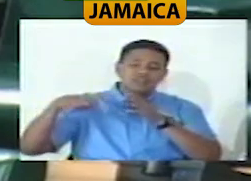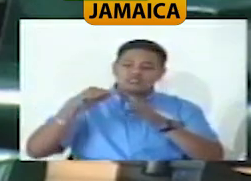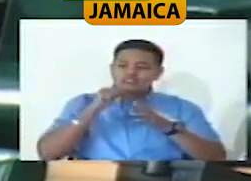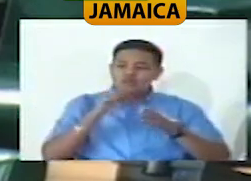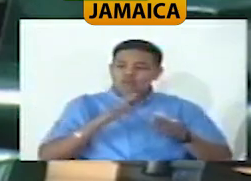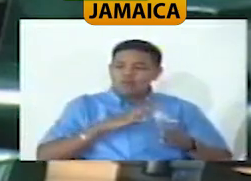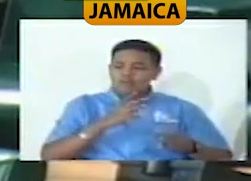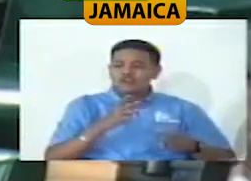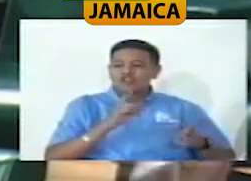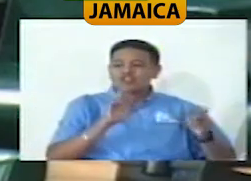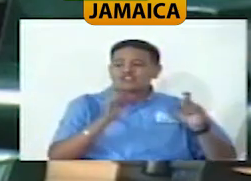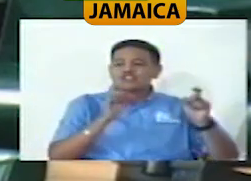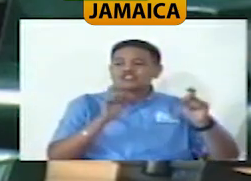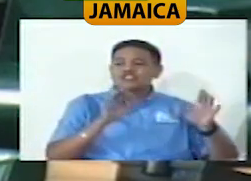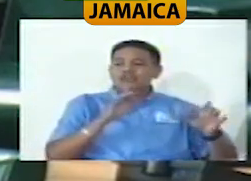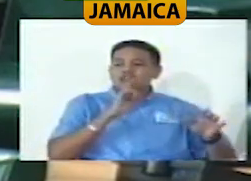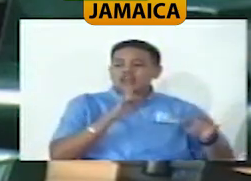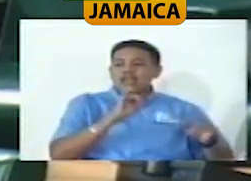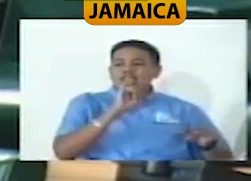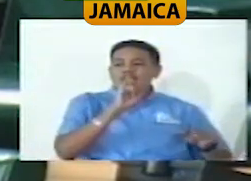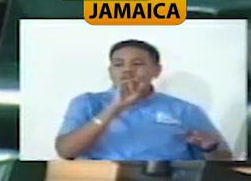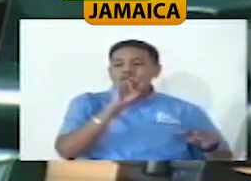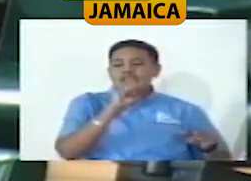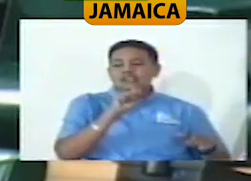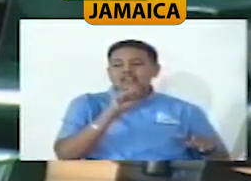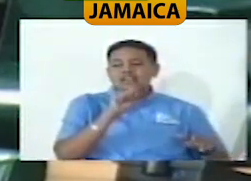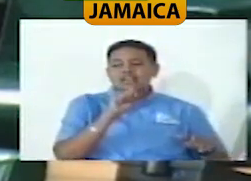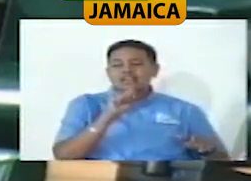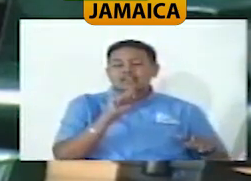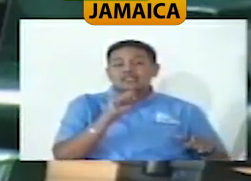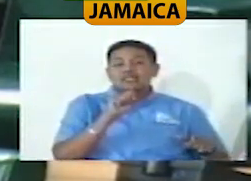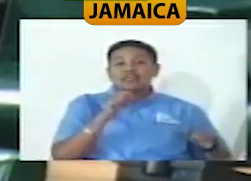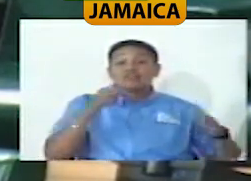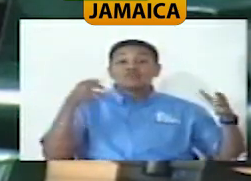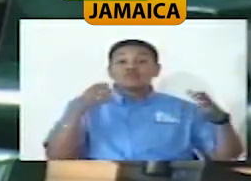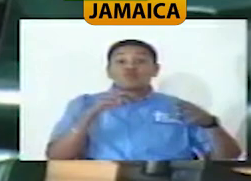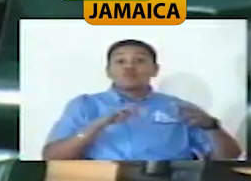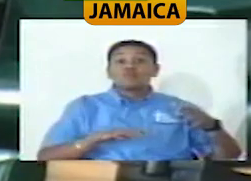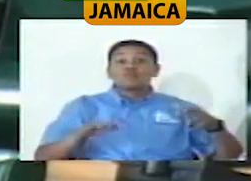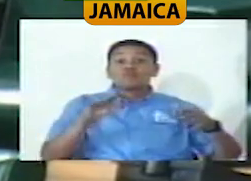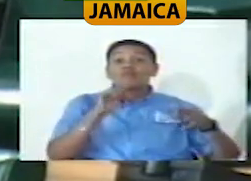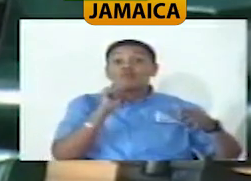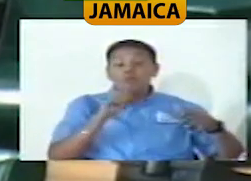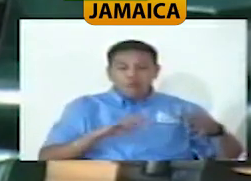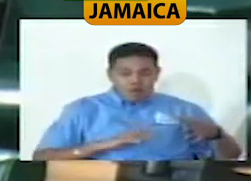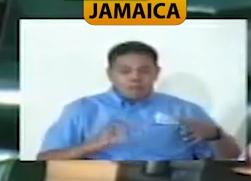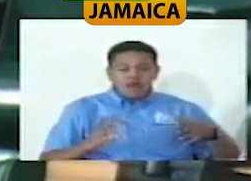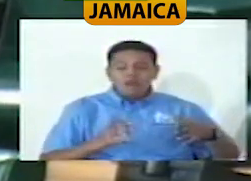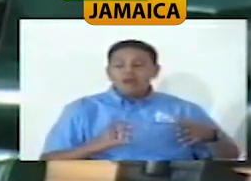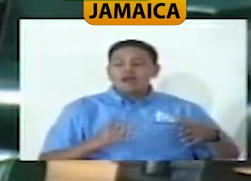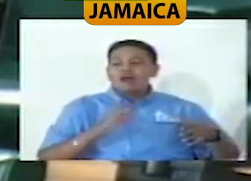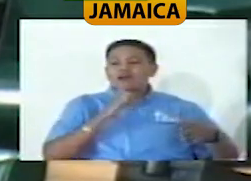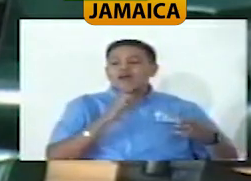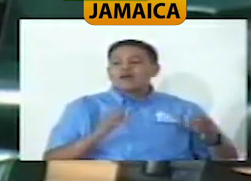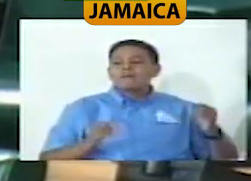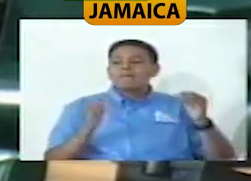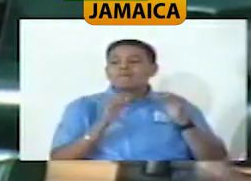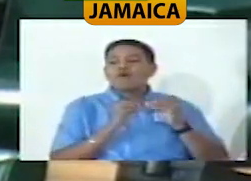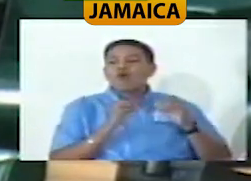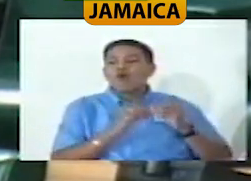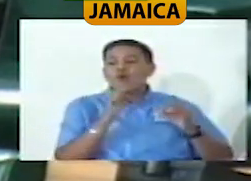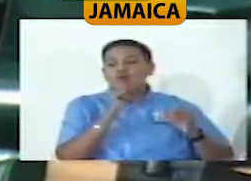woman. The chairman of the Industrial Disputes Tribunal is a woman. There are more